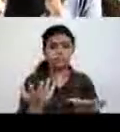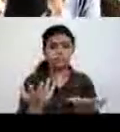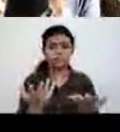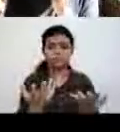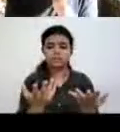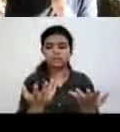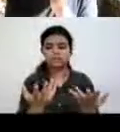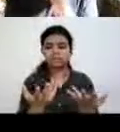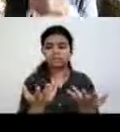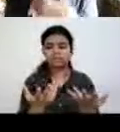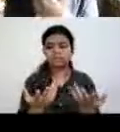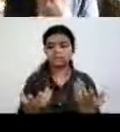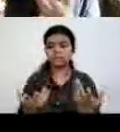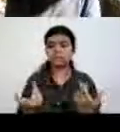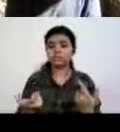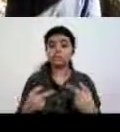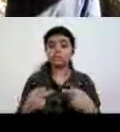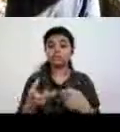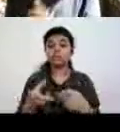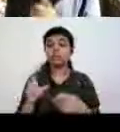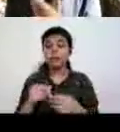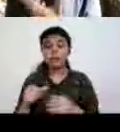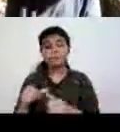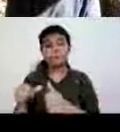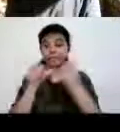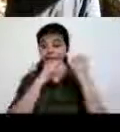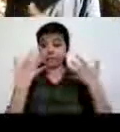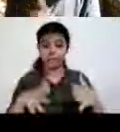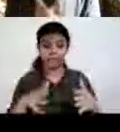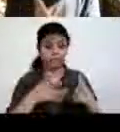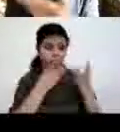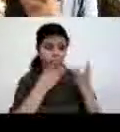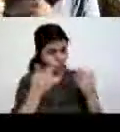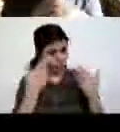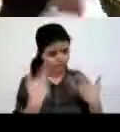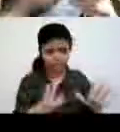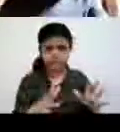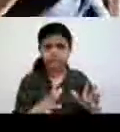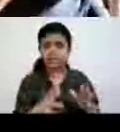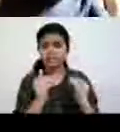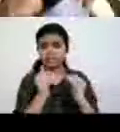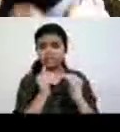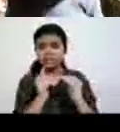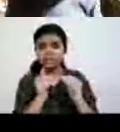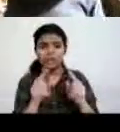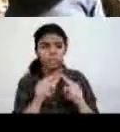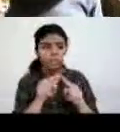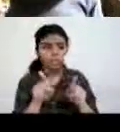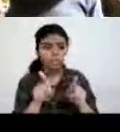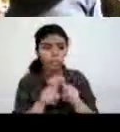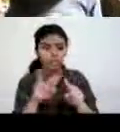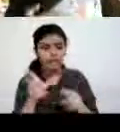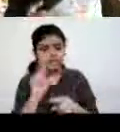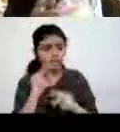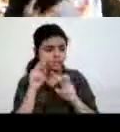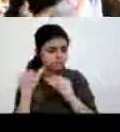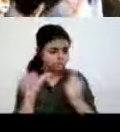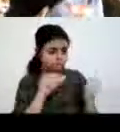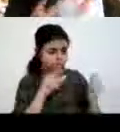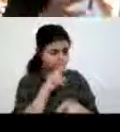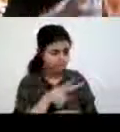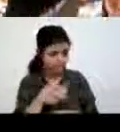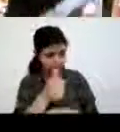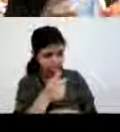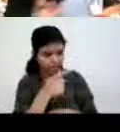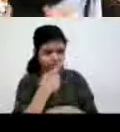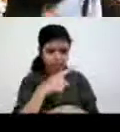we are reviewing those drafts, those solutions in an equal way, again through in